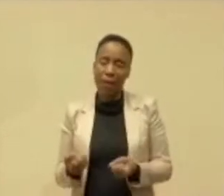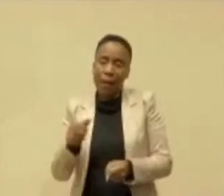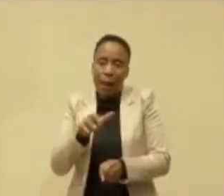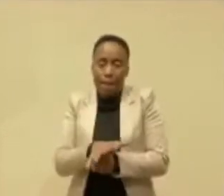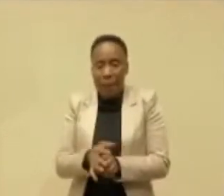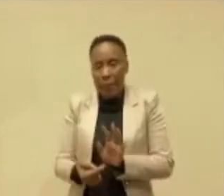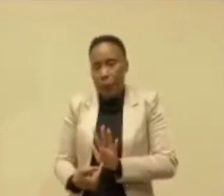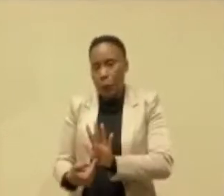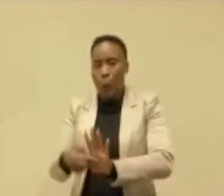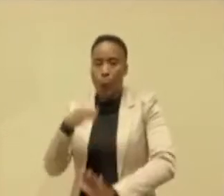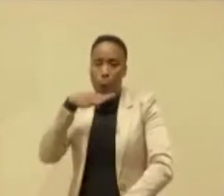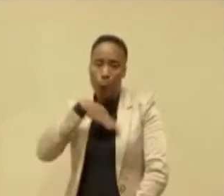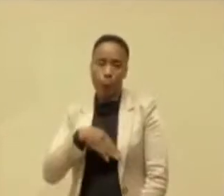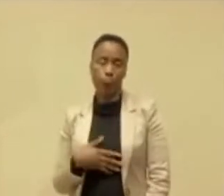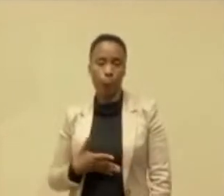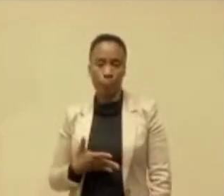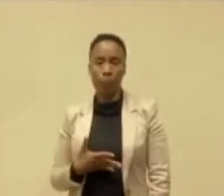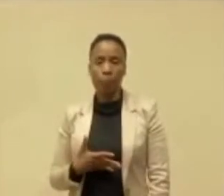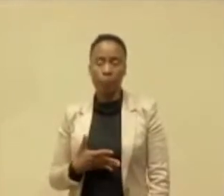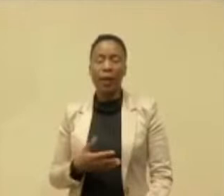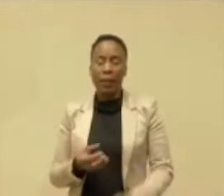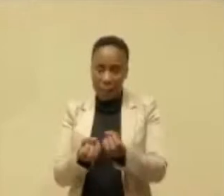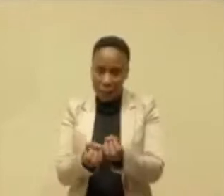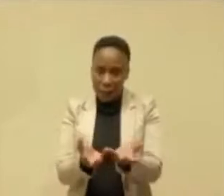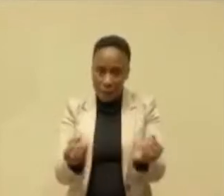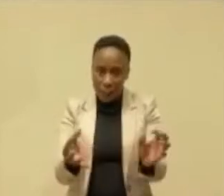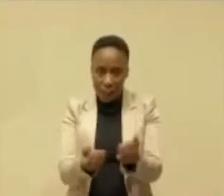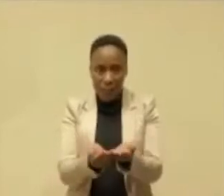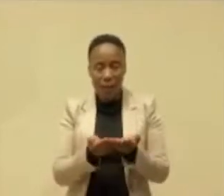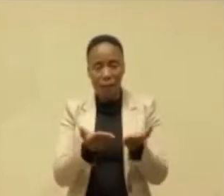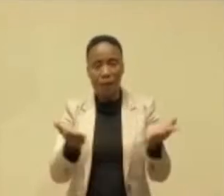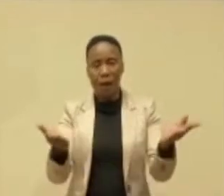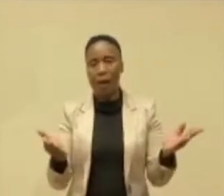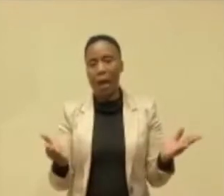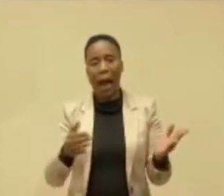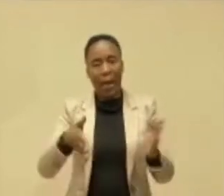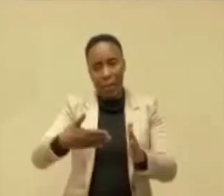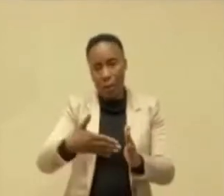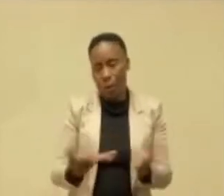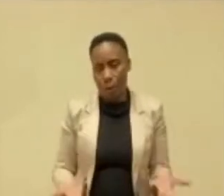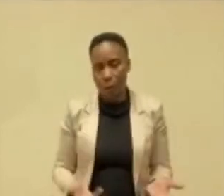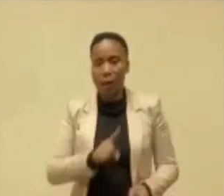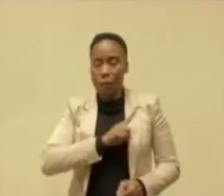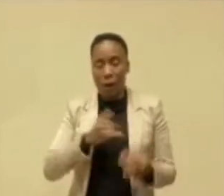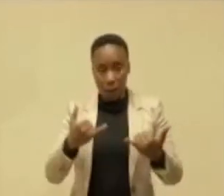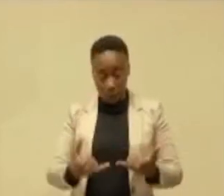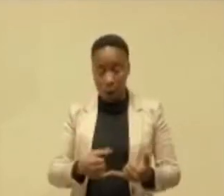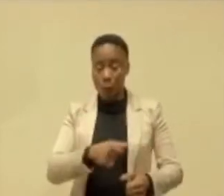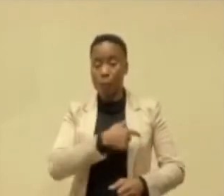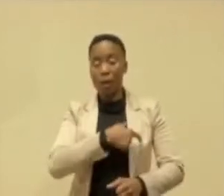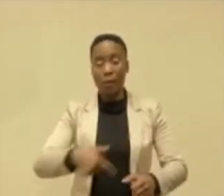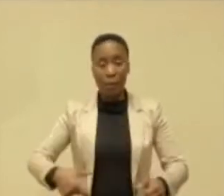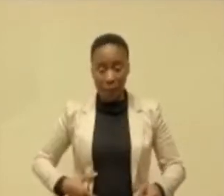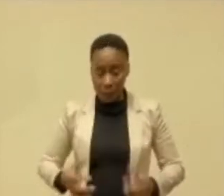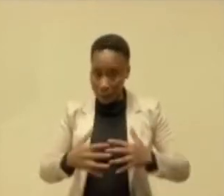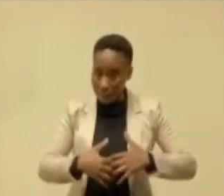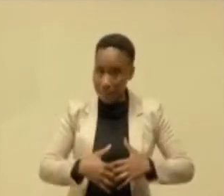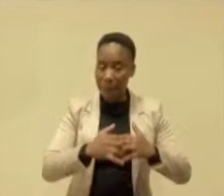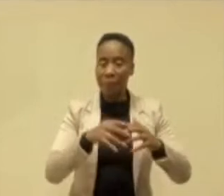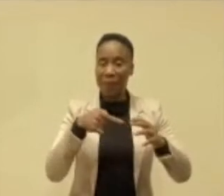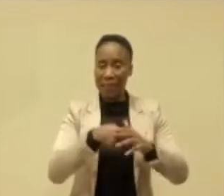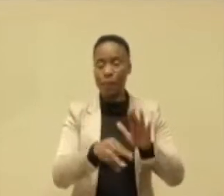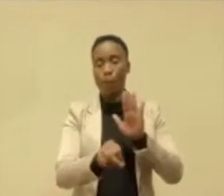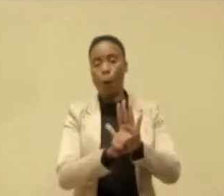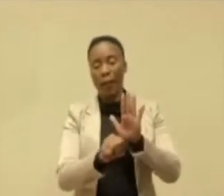in terms of service delivered and that is why president had to then come up with this model which is adopted